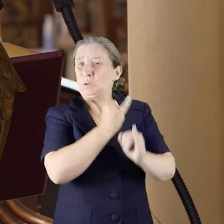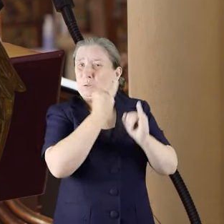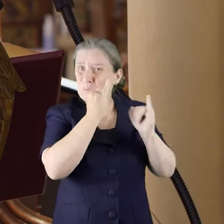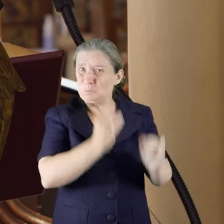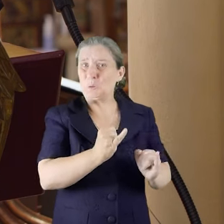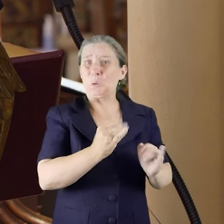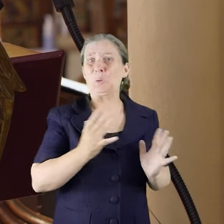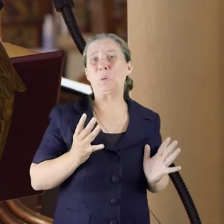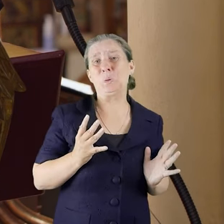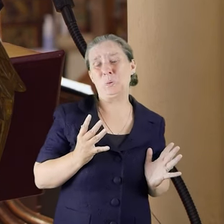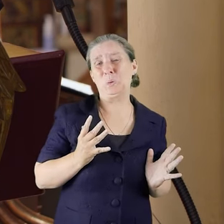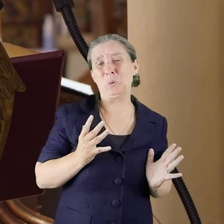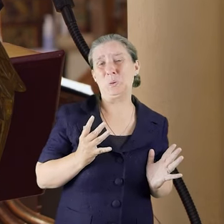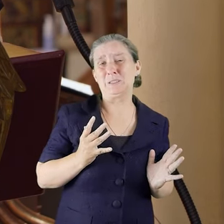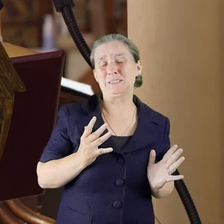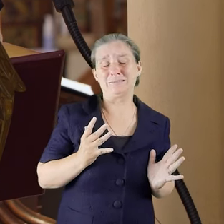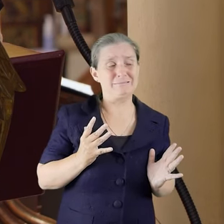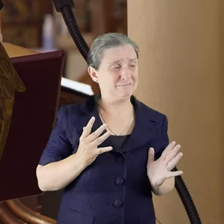have acted perversely.